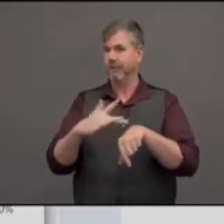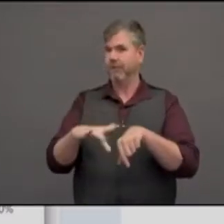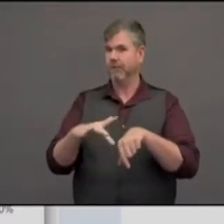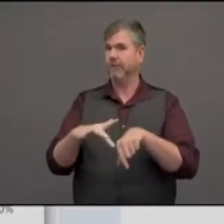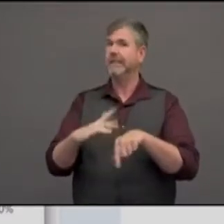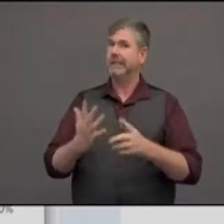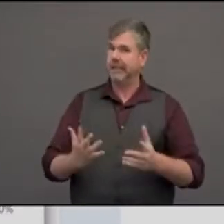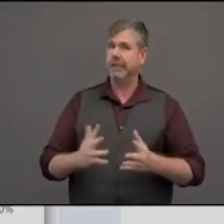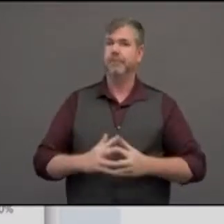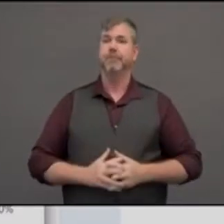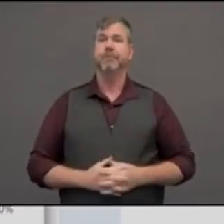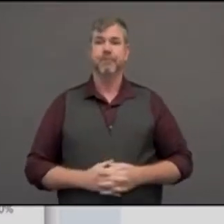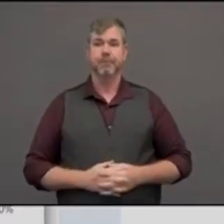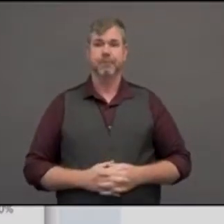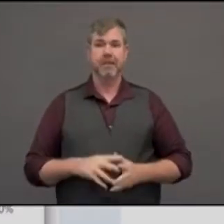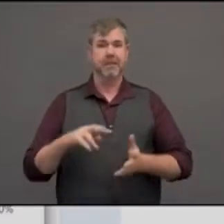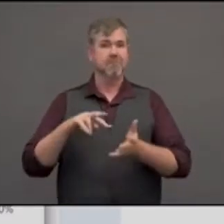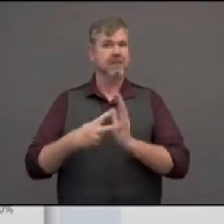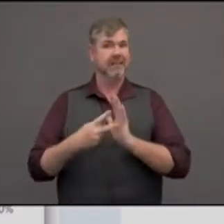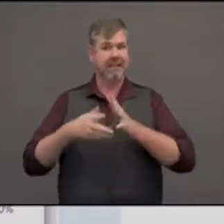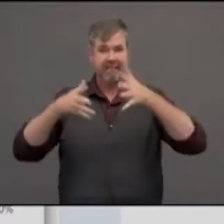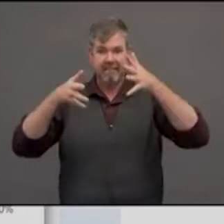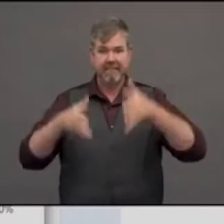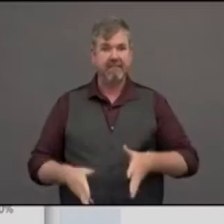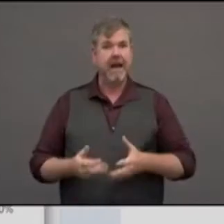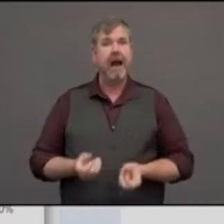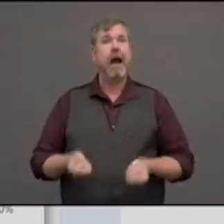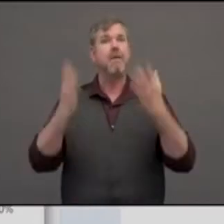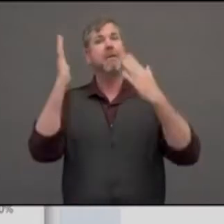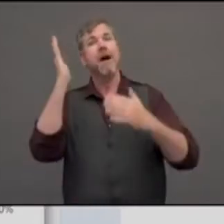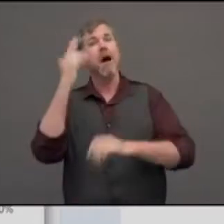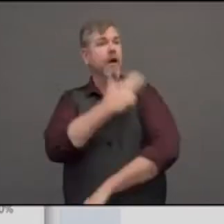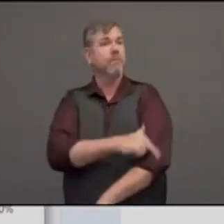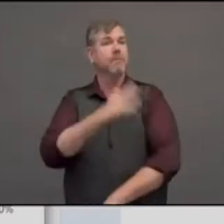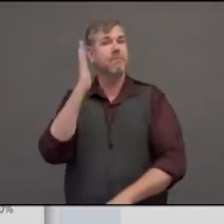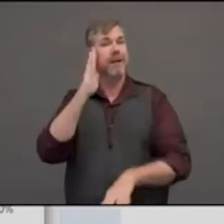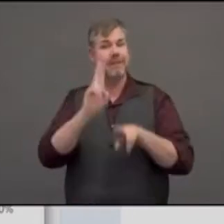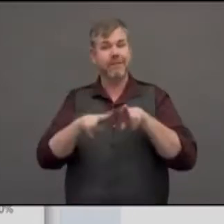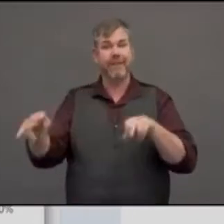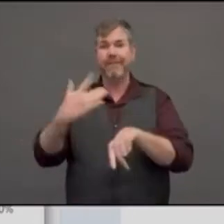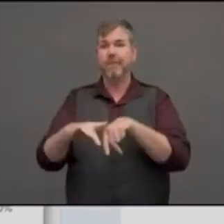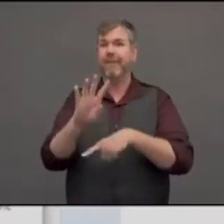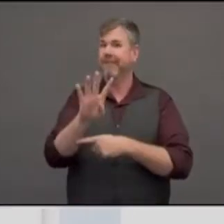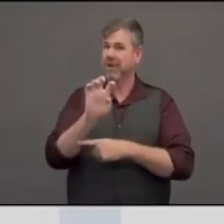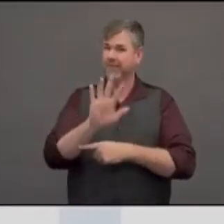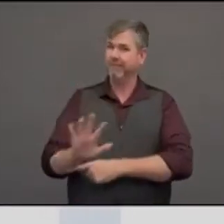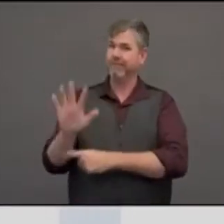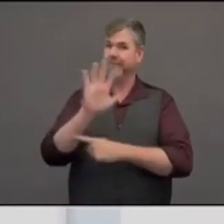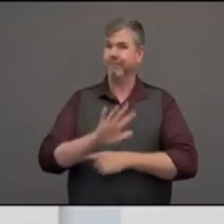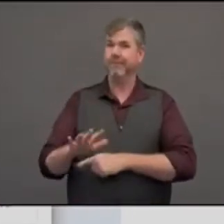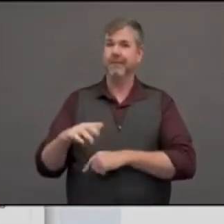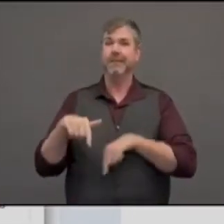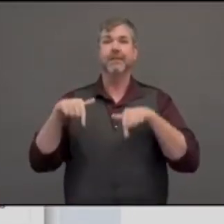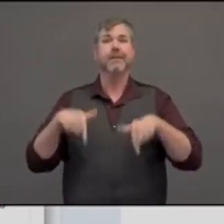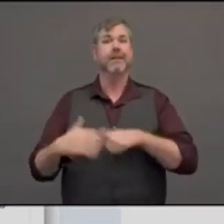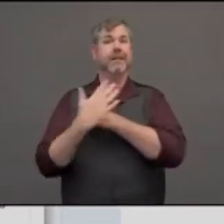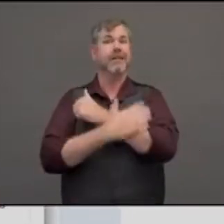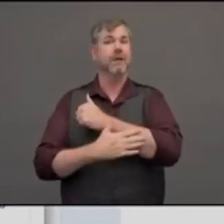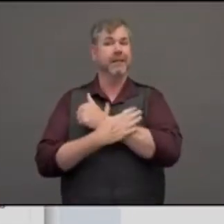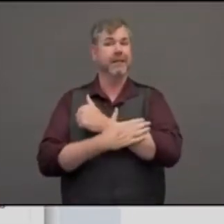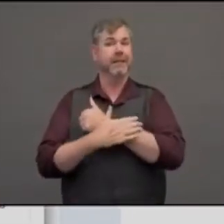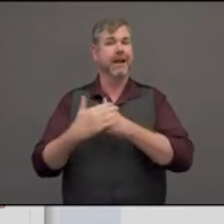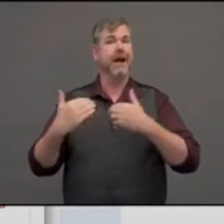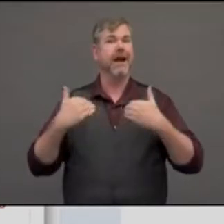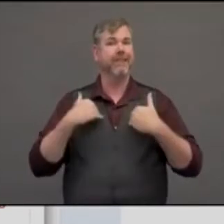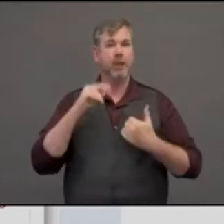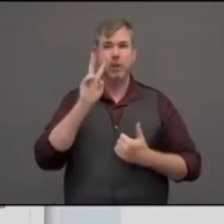we talk about that, we are in a county of nearly 2 million people, and that's not a lot of beds. So we really have to watch the rate of